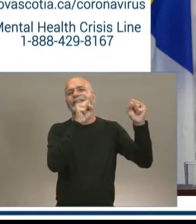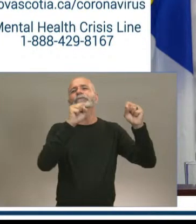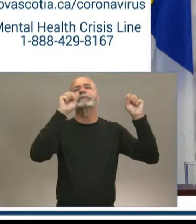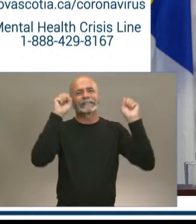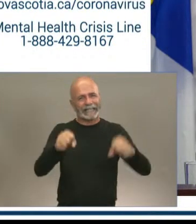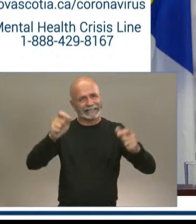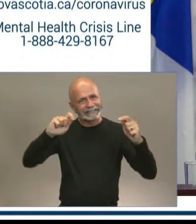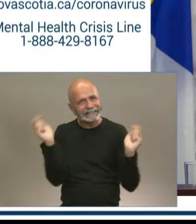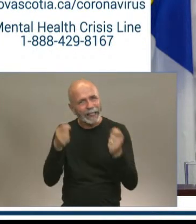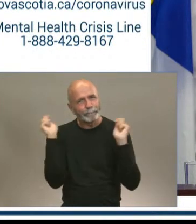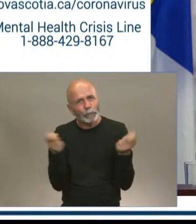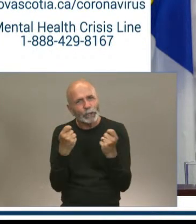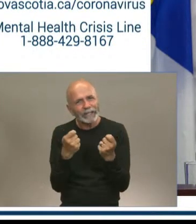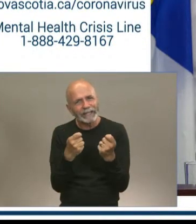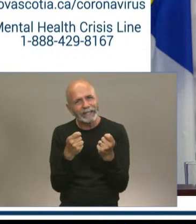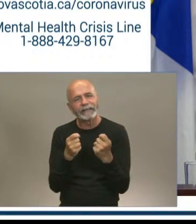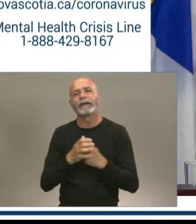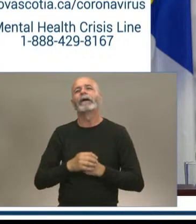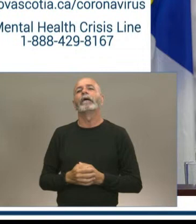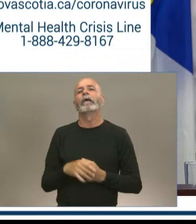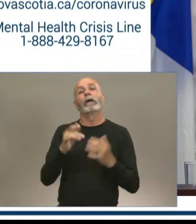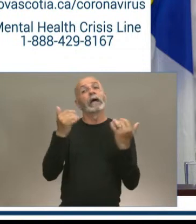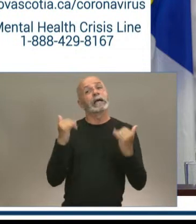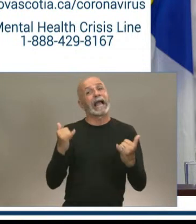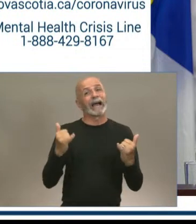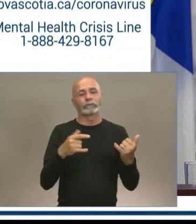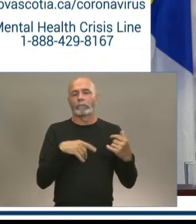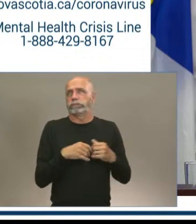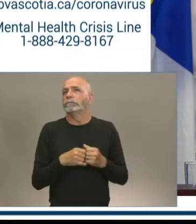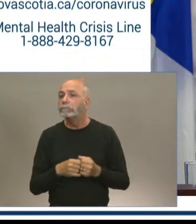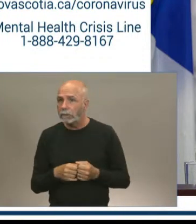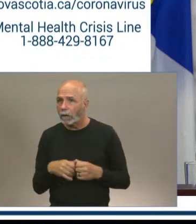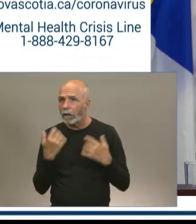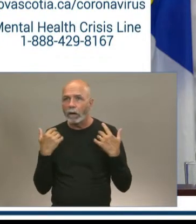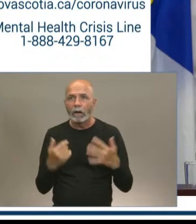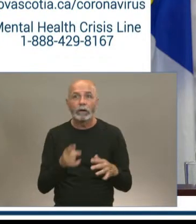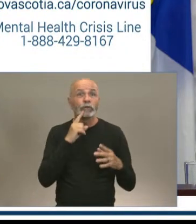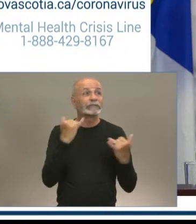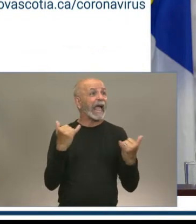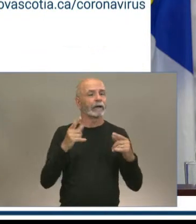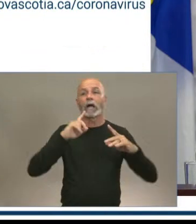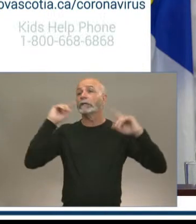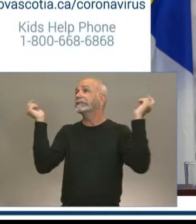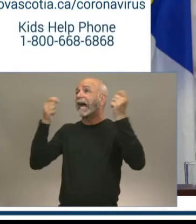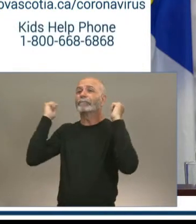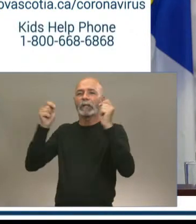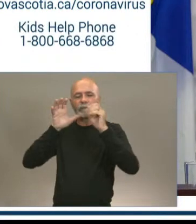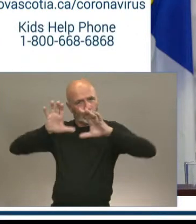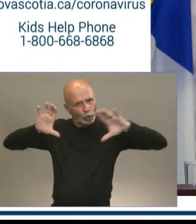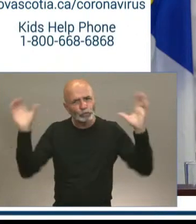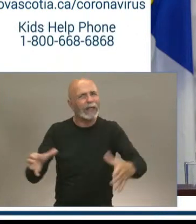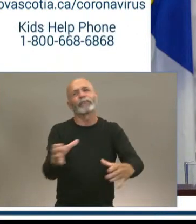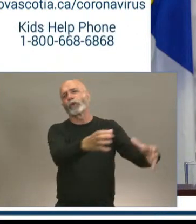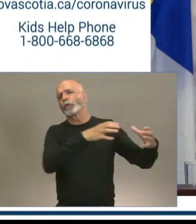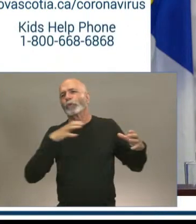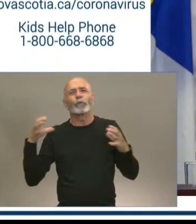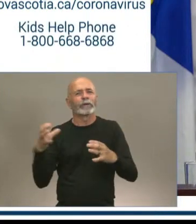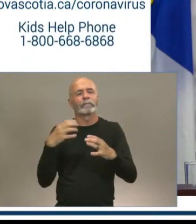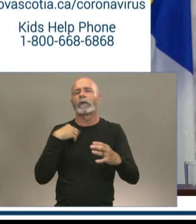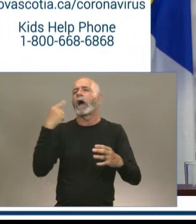offer. For the first time in a very long time, we can celebrate it together. After all, we have always been,